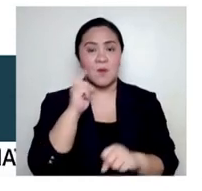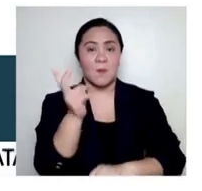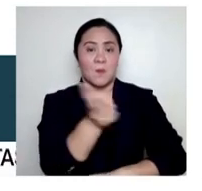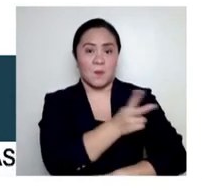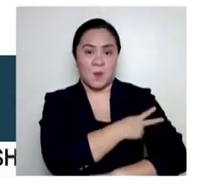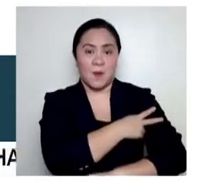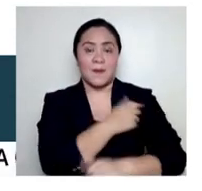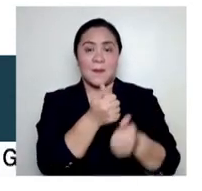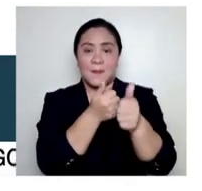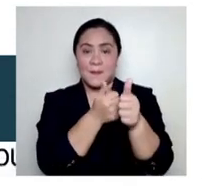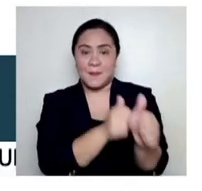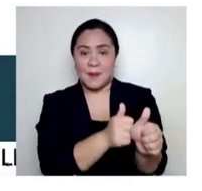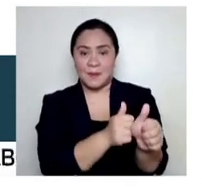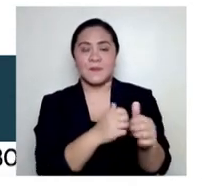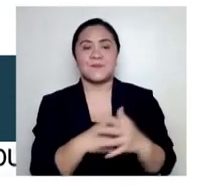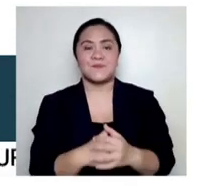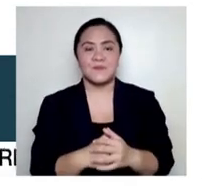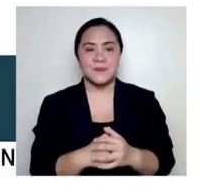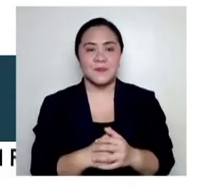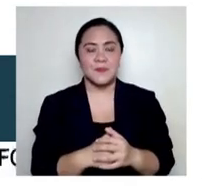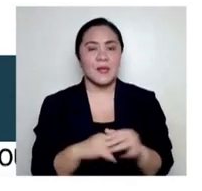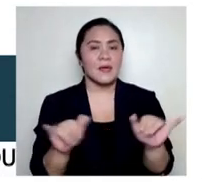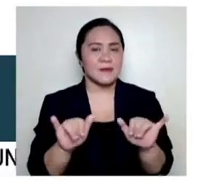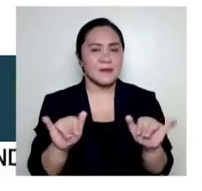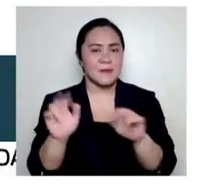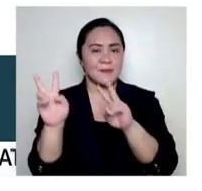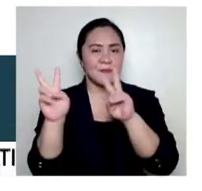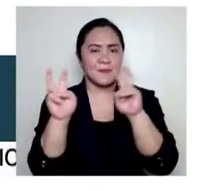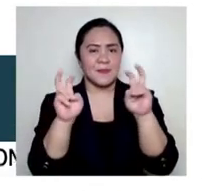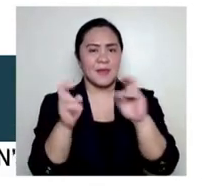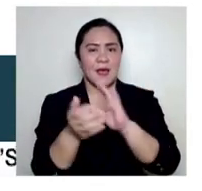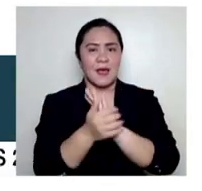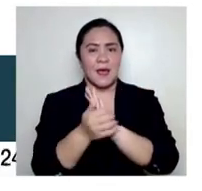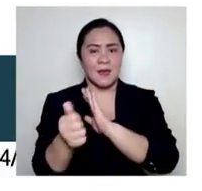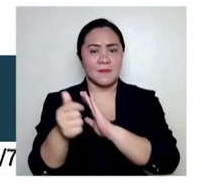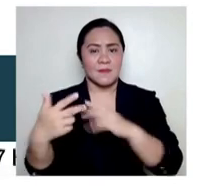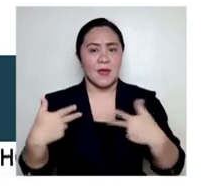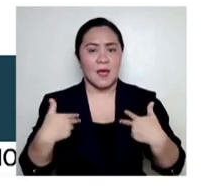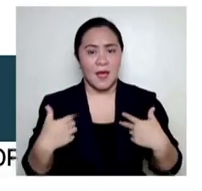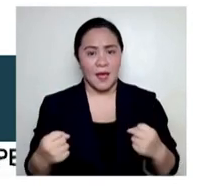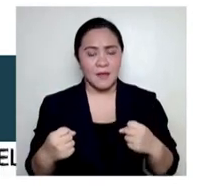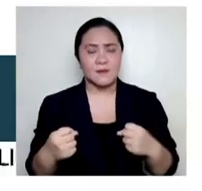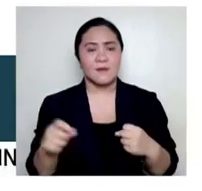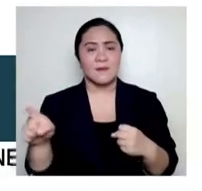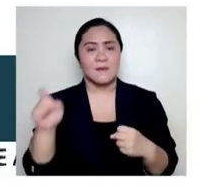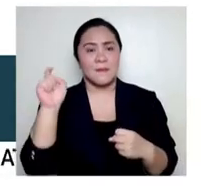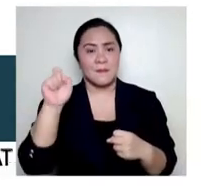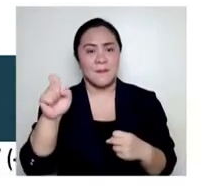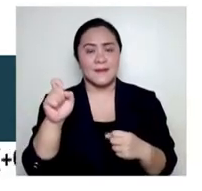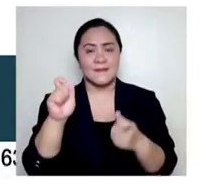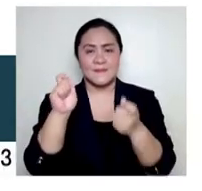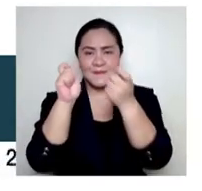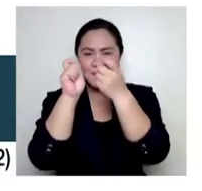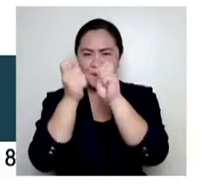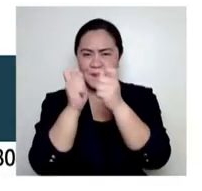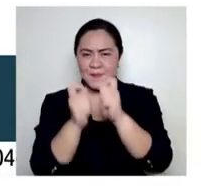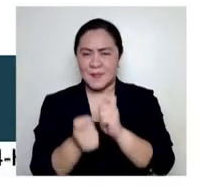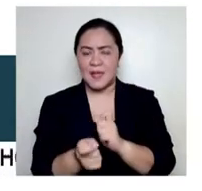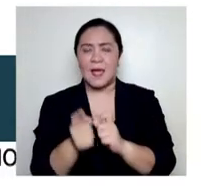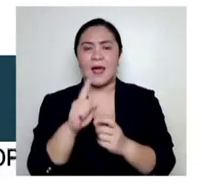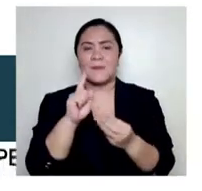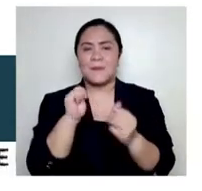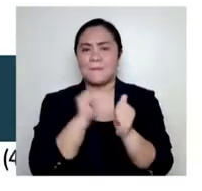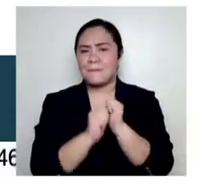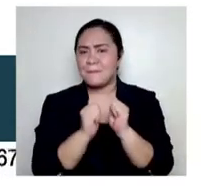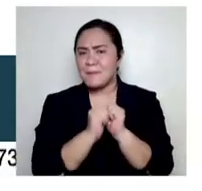needed. We also talked to a health expert saying that, you know, that has to be redefined. What does full vaccination mean? Does it